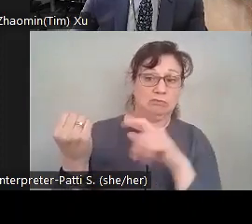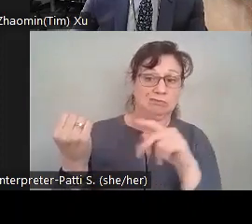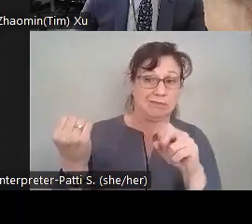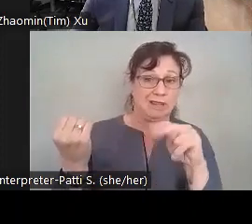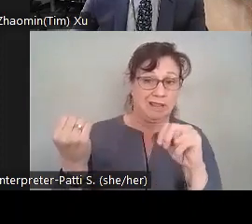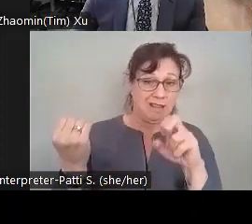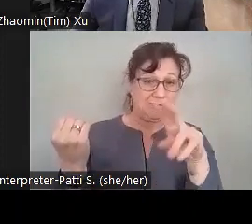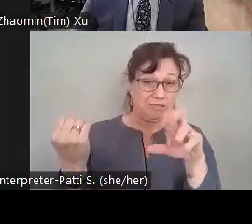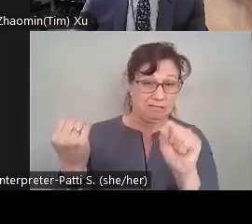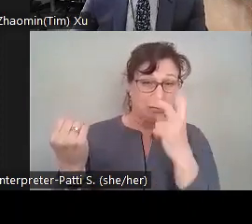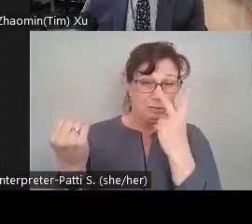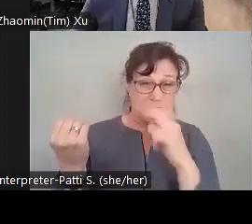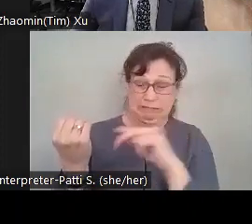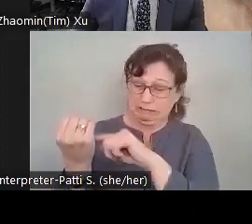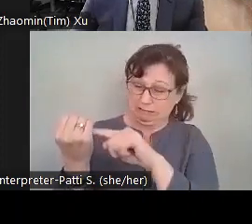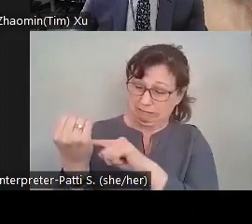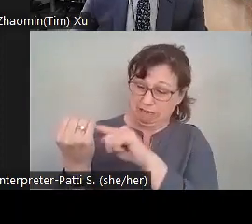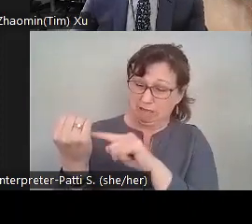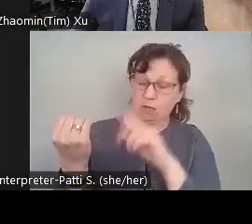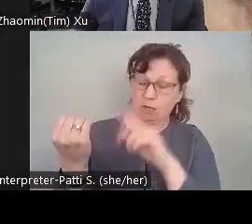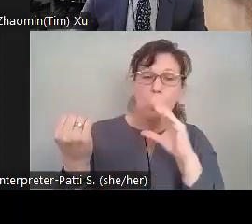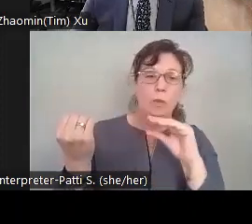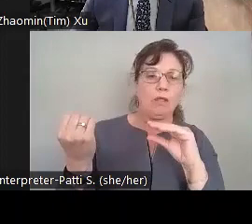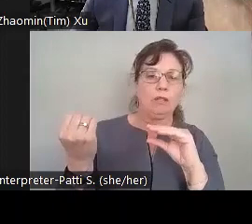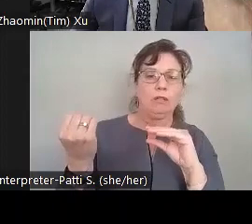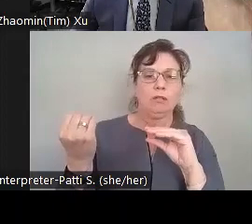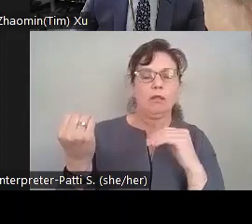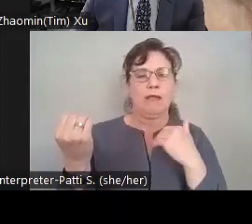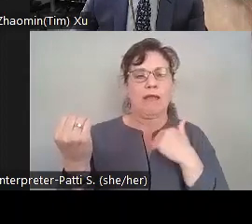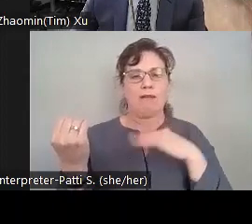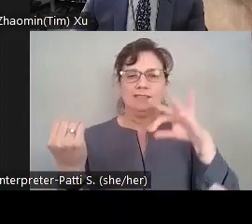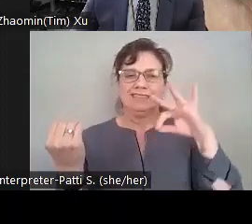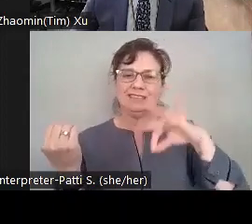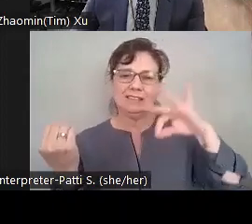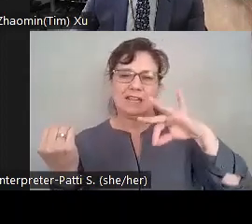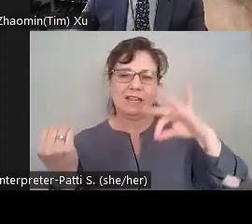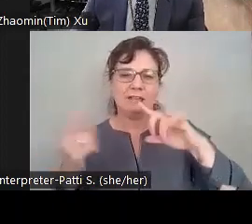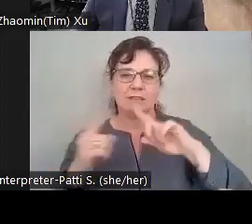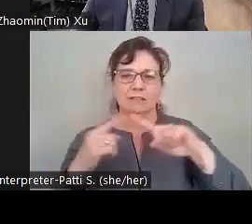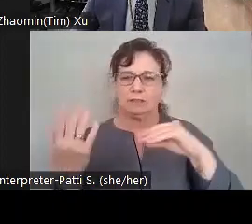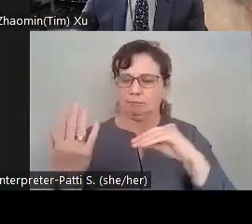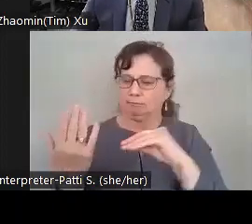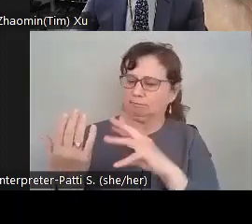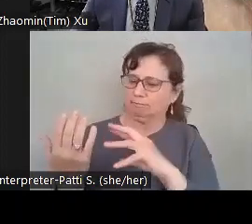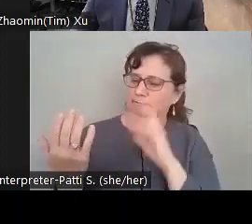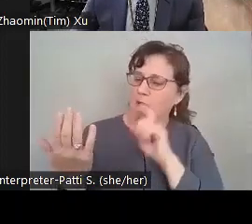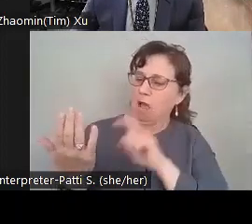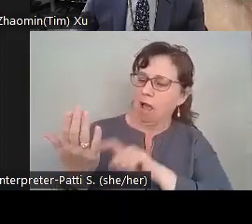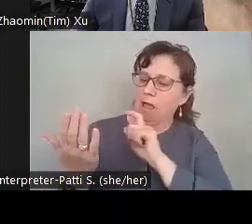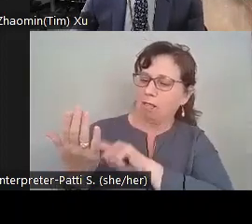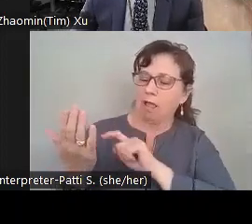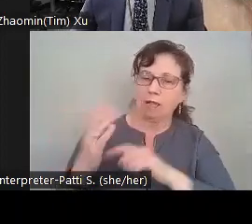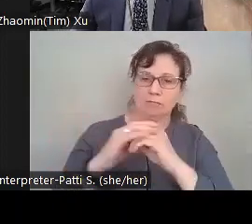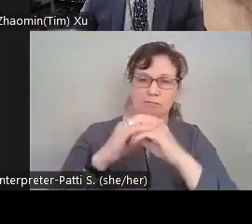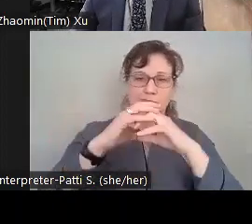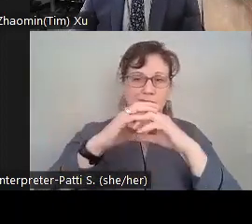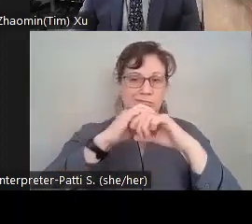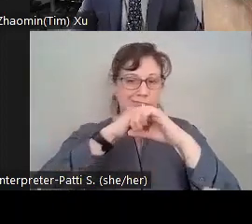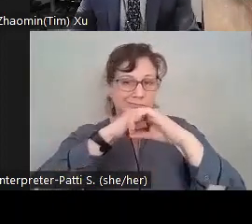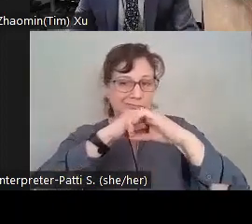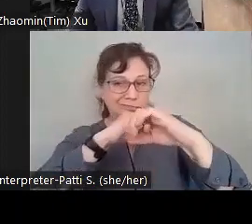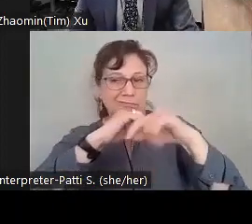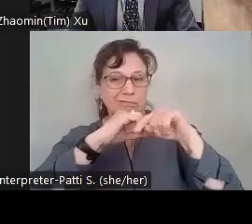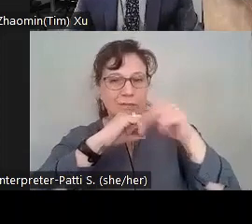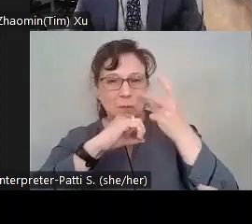anal canal. And we will apply different stains essentially to highlight areas of the anal canal that are